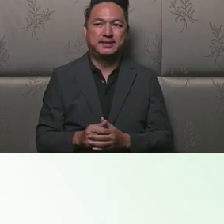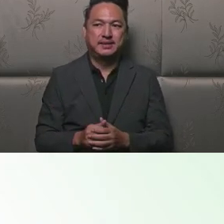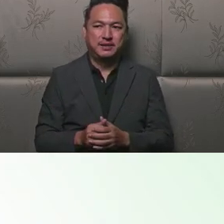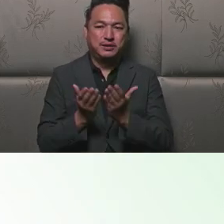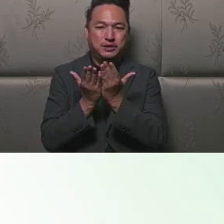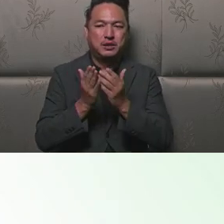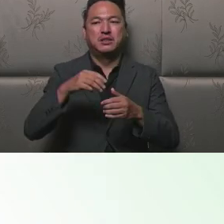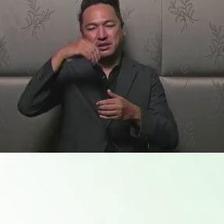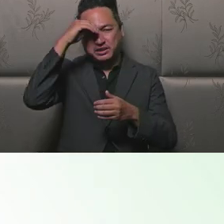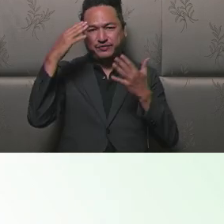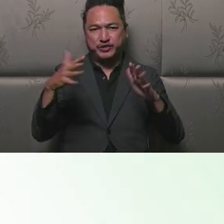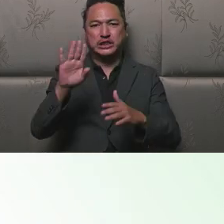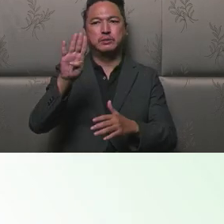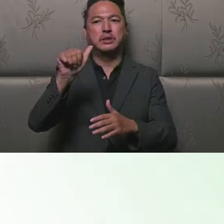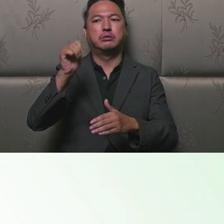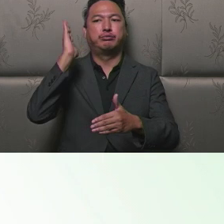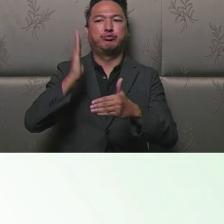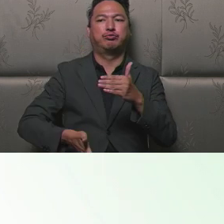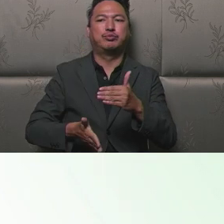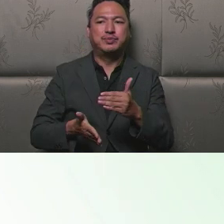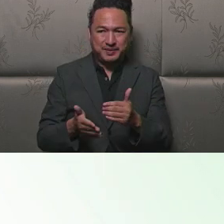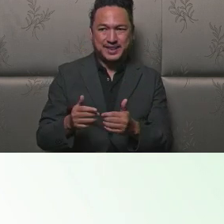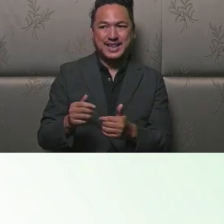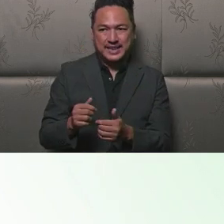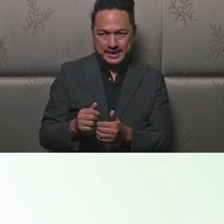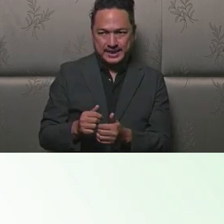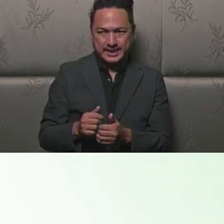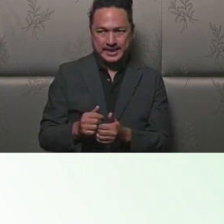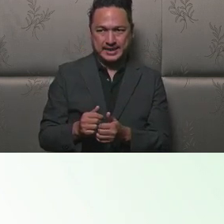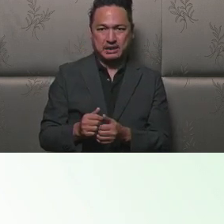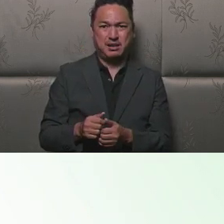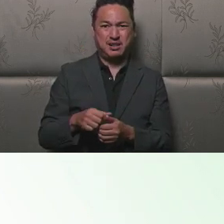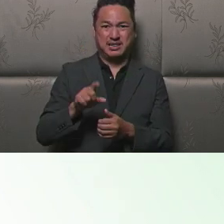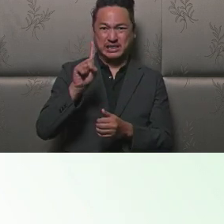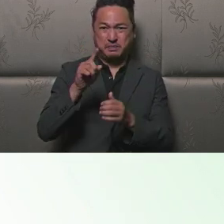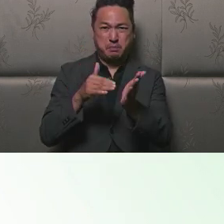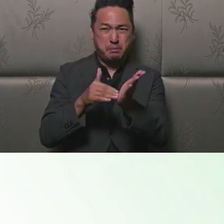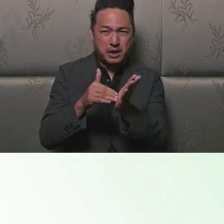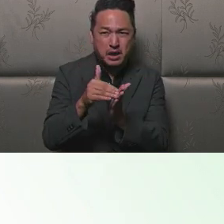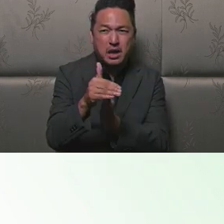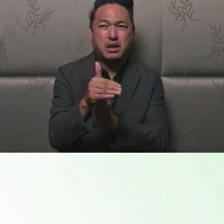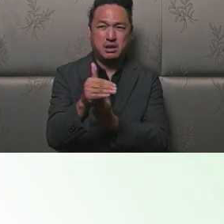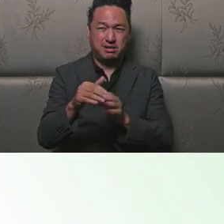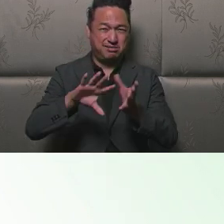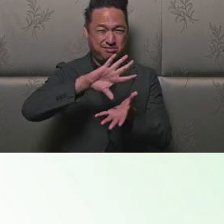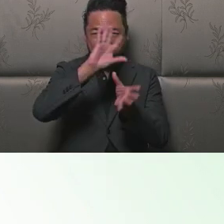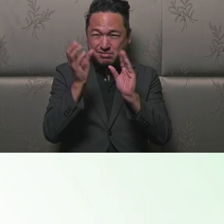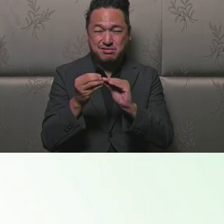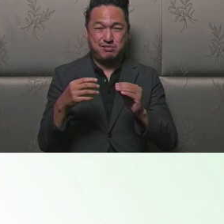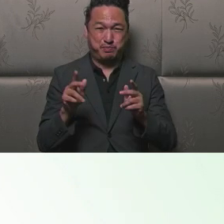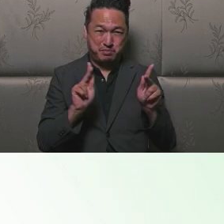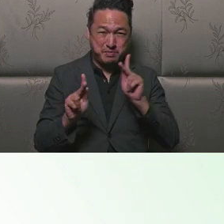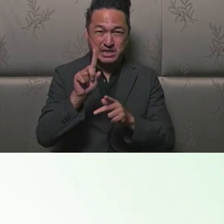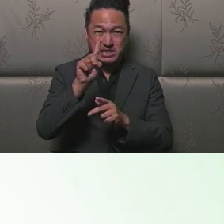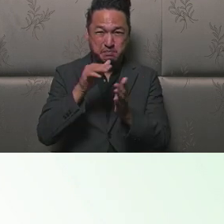And key features of this academic credit bank system would be it's flexible because learners can accumulate